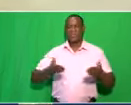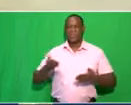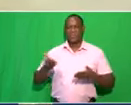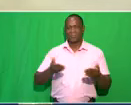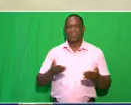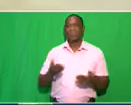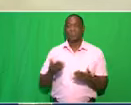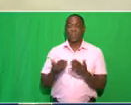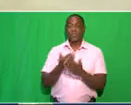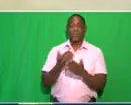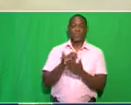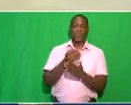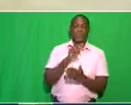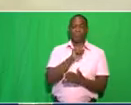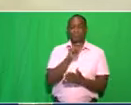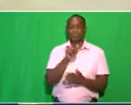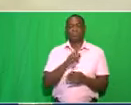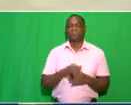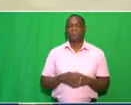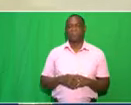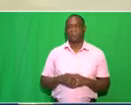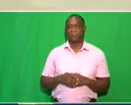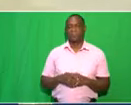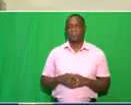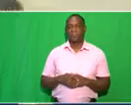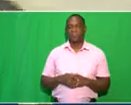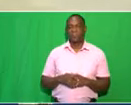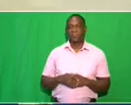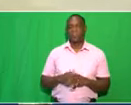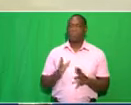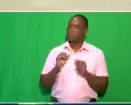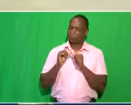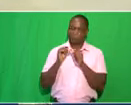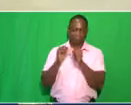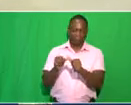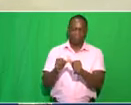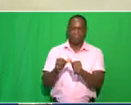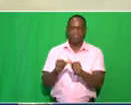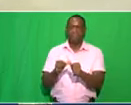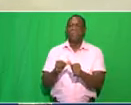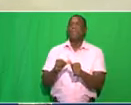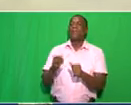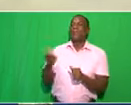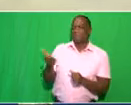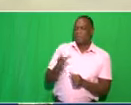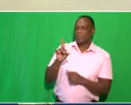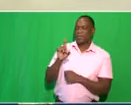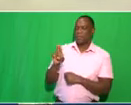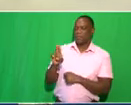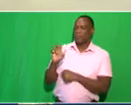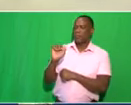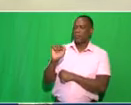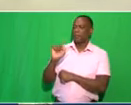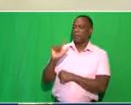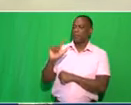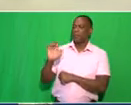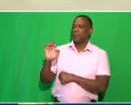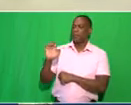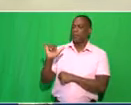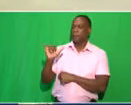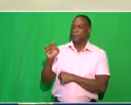welcome to our newcomers. And without further ado, I turn the mic over to Dr. Allen, the Vice President,